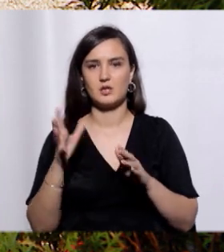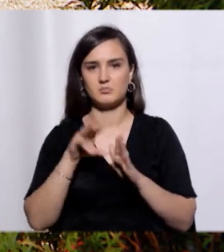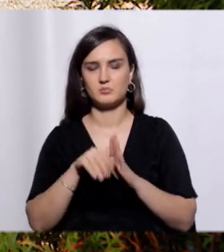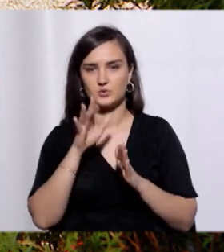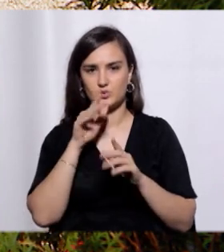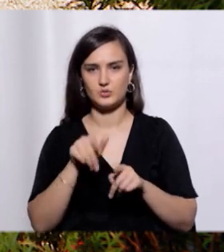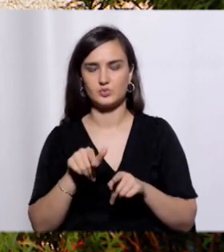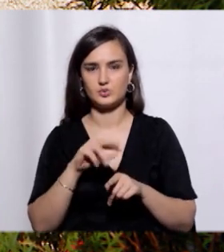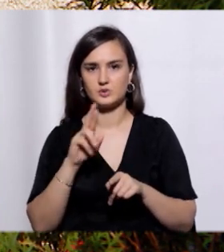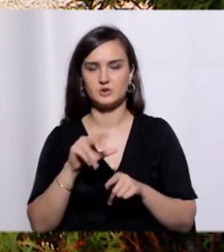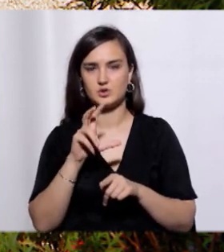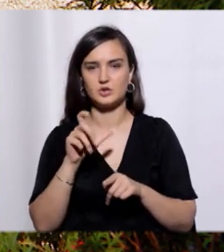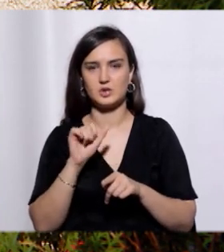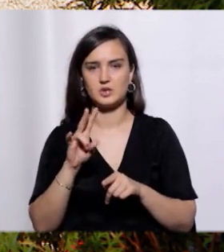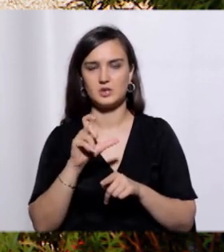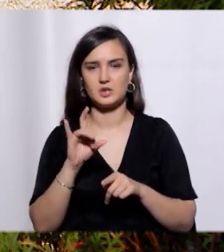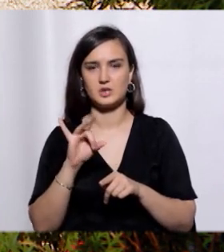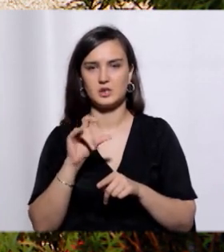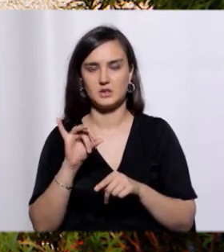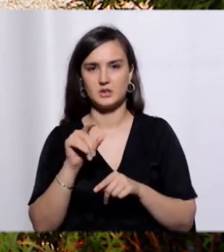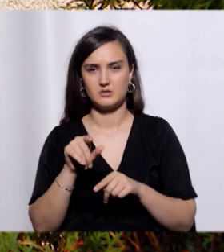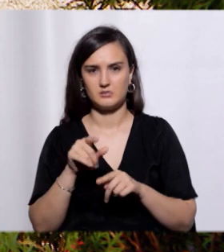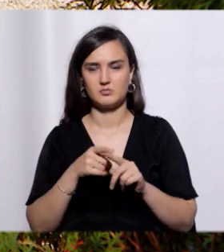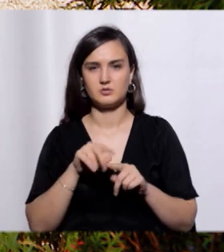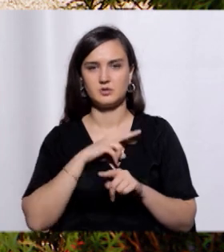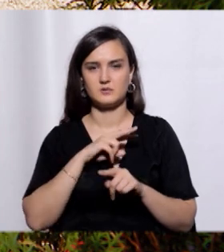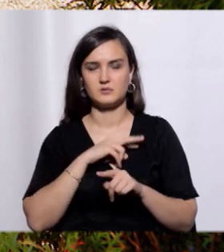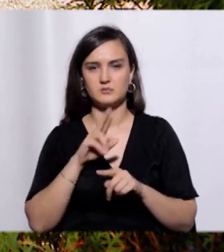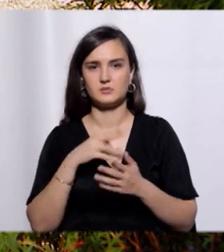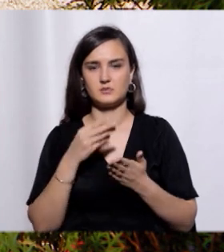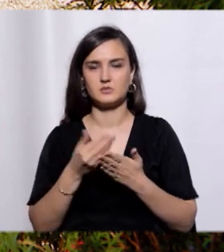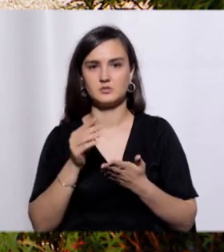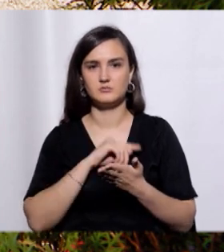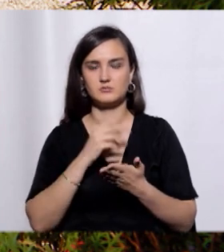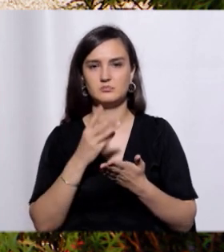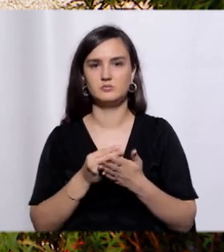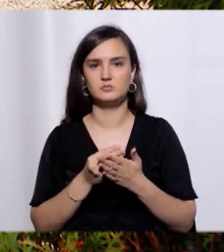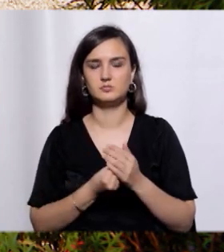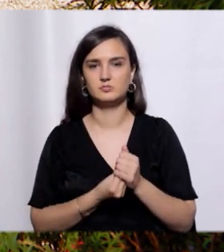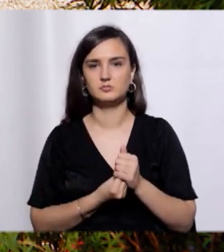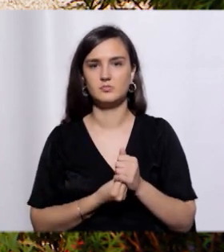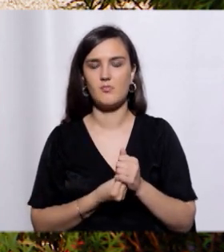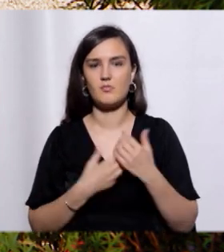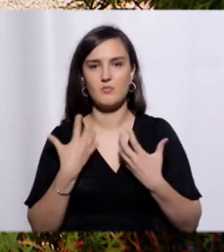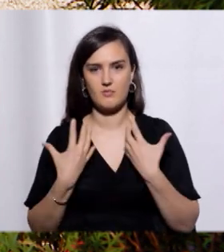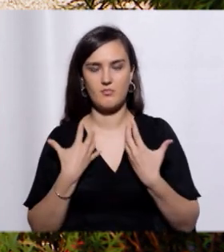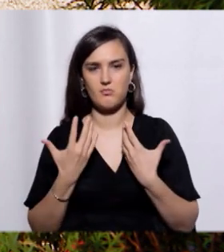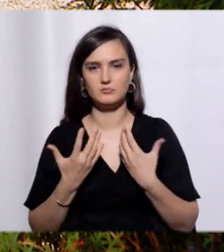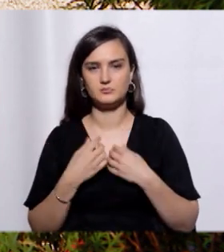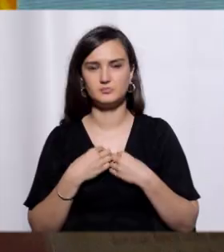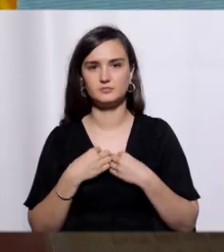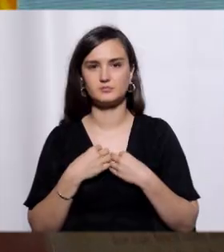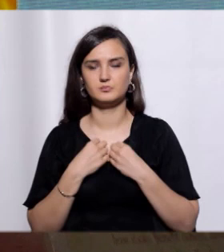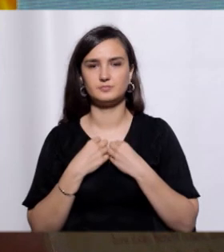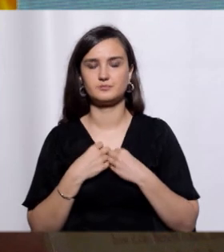era. In Jane Eyre, Bronte deals with love and how characters respond to emotion. Mm-hmm. Throughout the